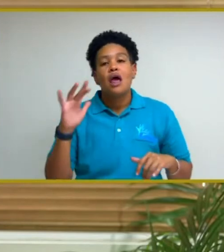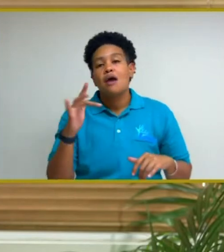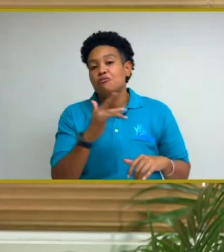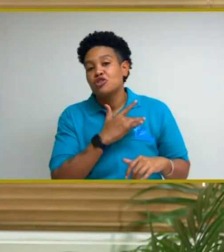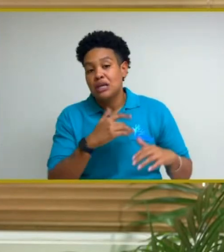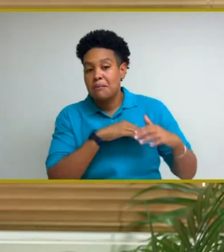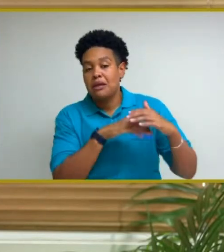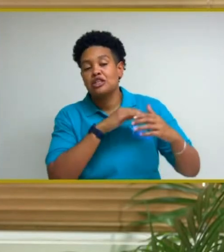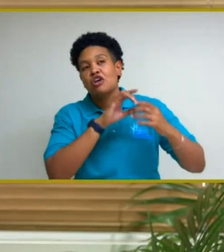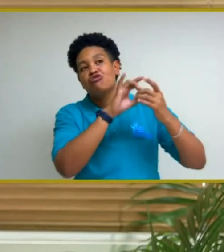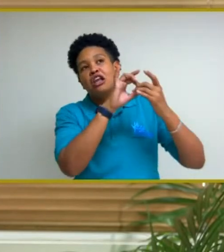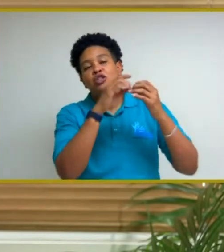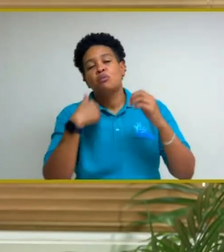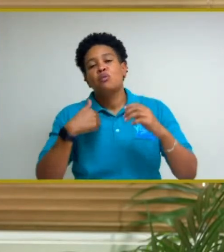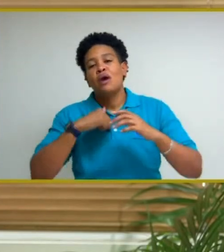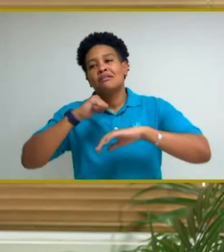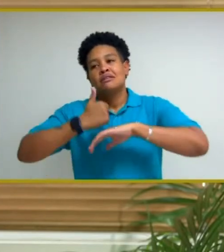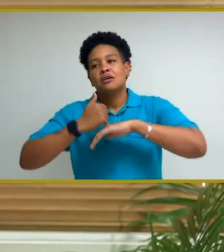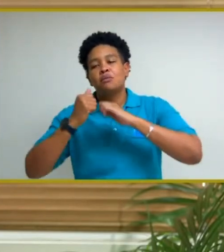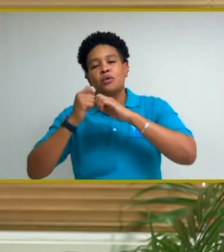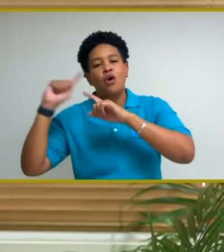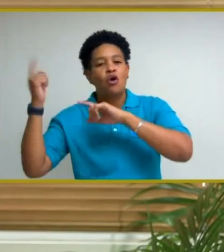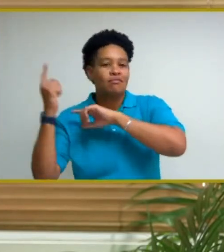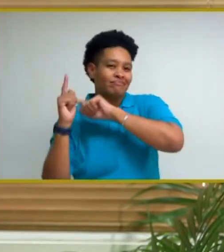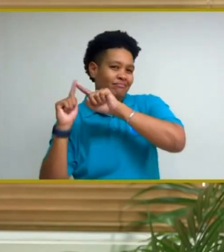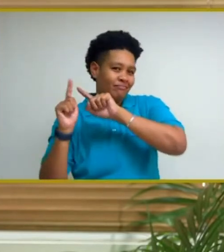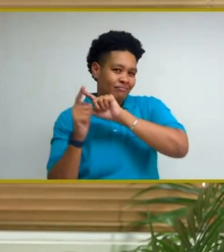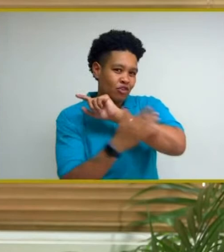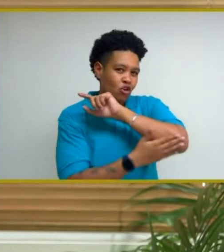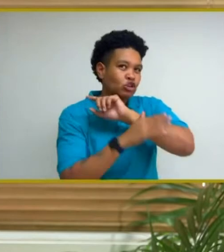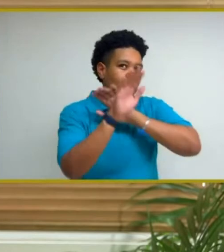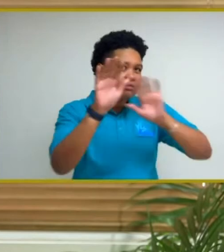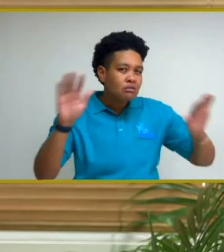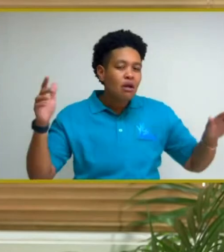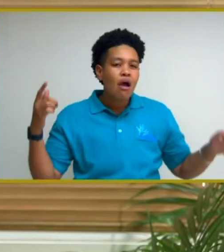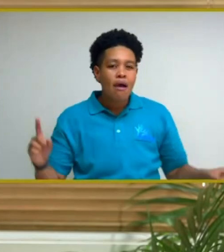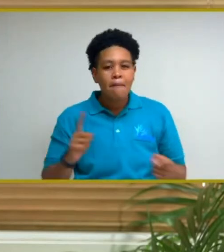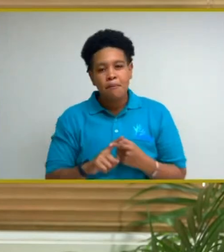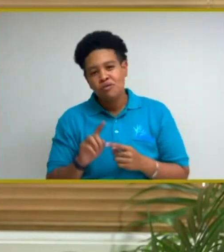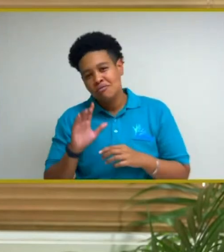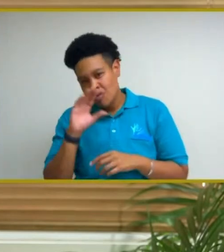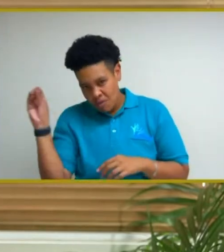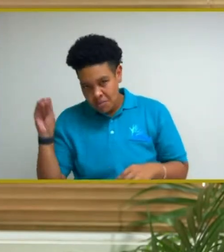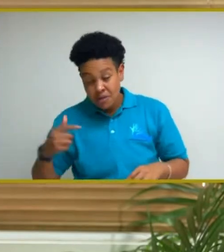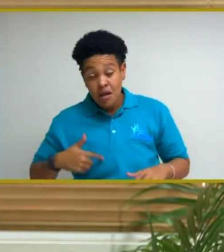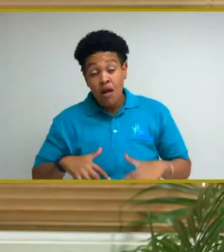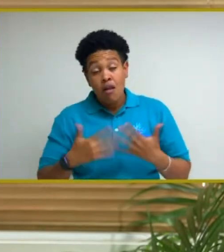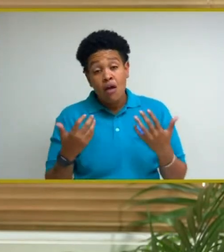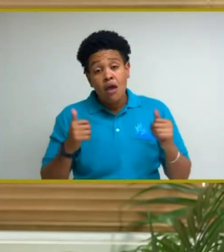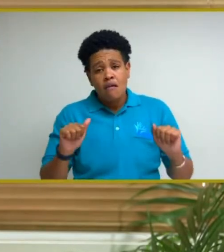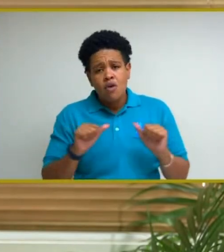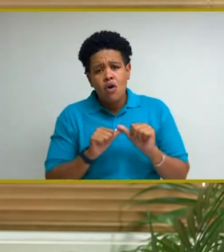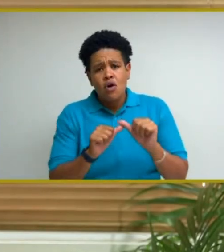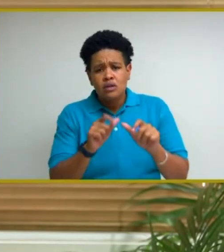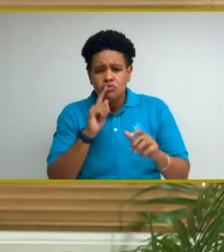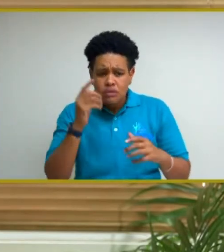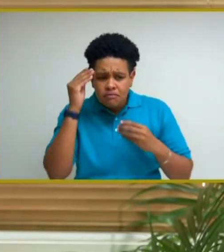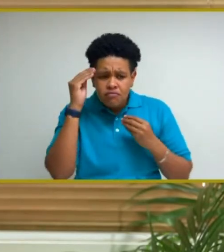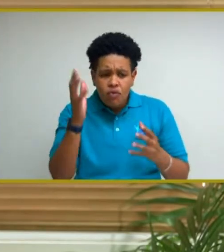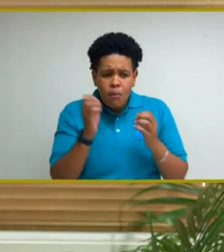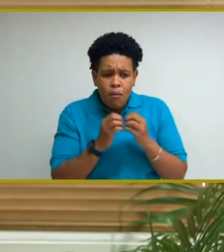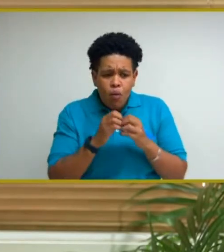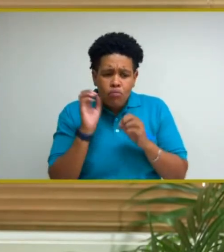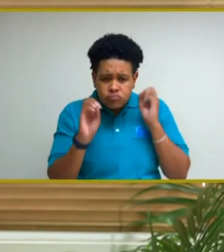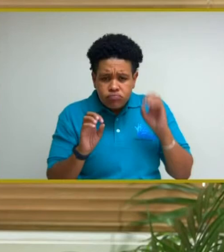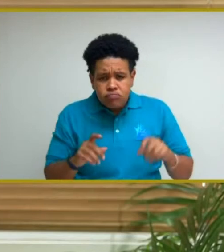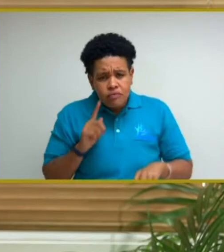on relationships that we have forged. So a lot of those efforts are continuing, and we will keep the public informed. But for the time being, I